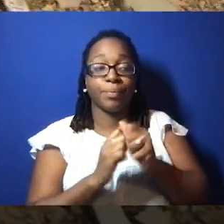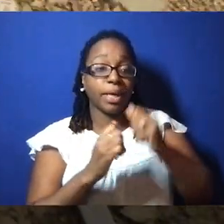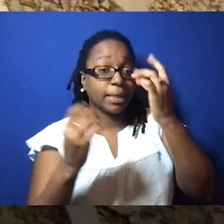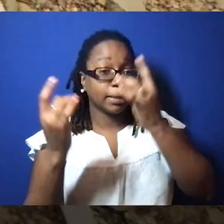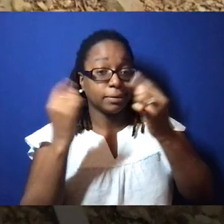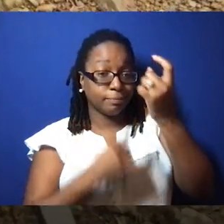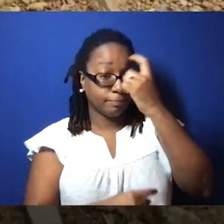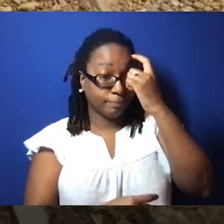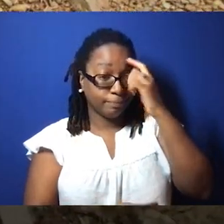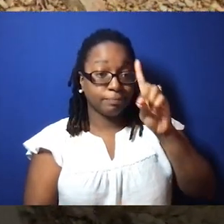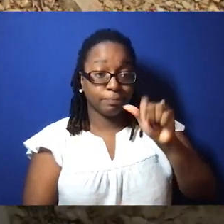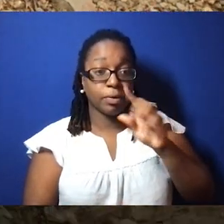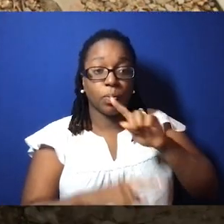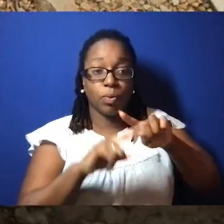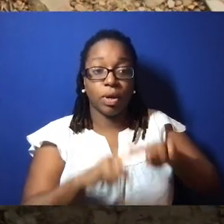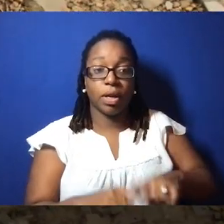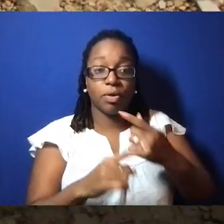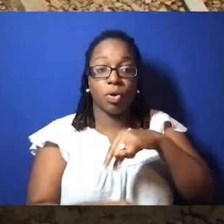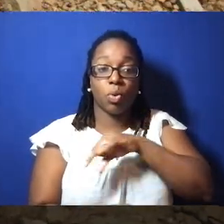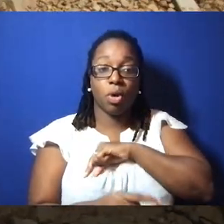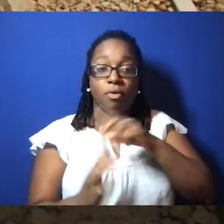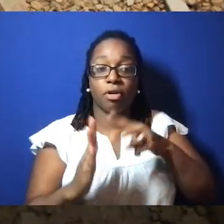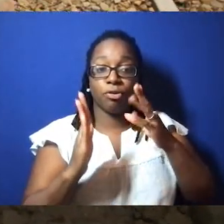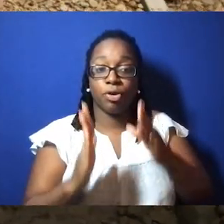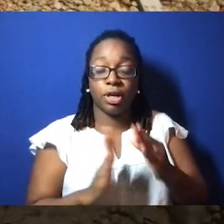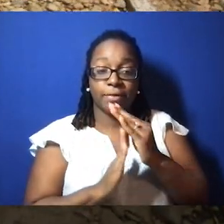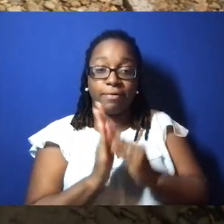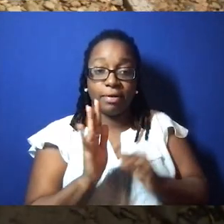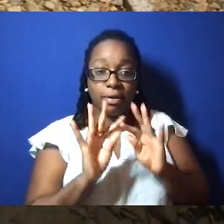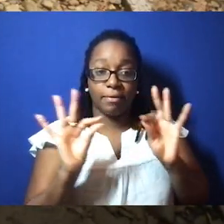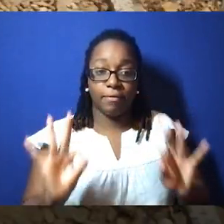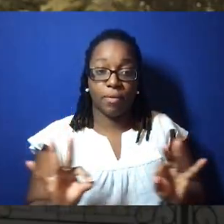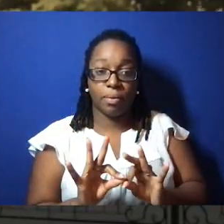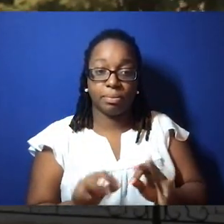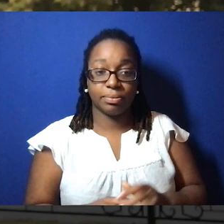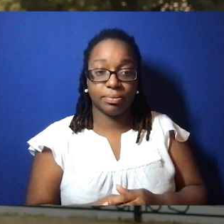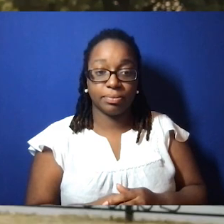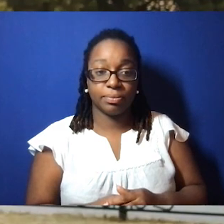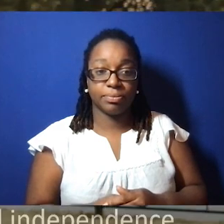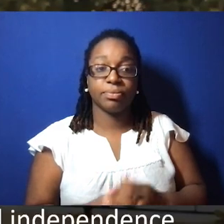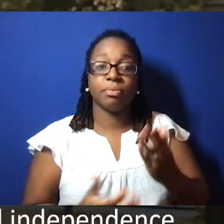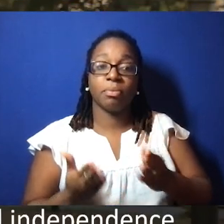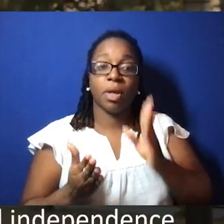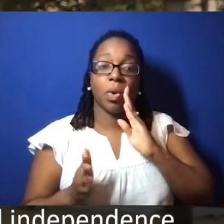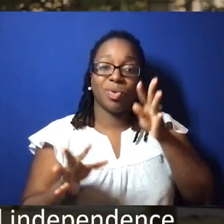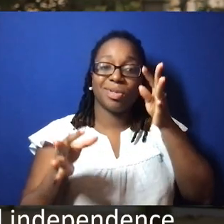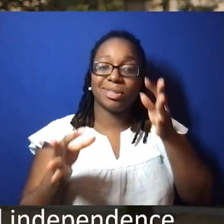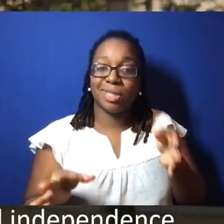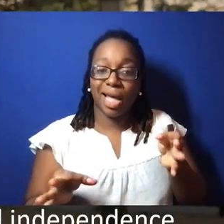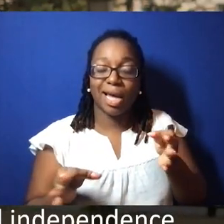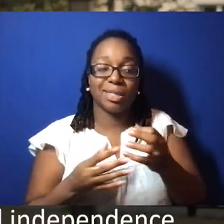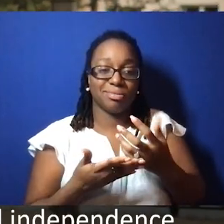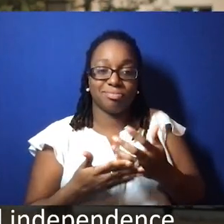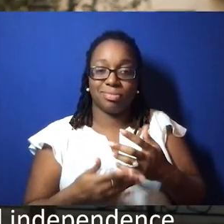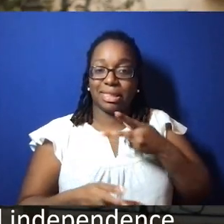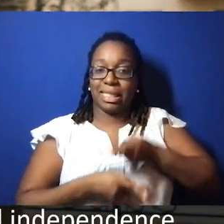with intellectual disabilities rely on a qualified reader to fill out forms. They may opt instead